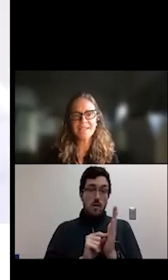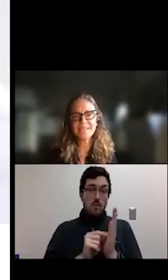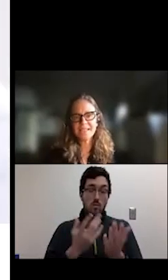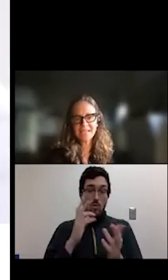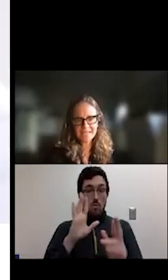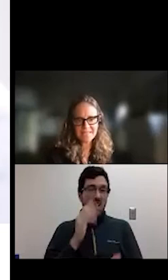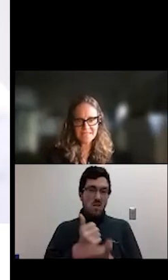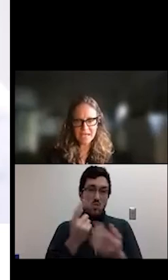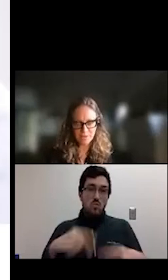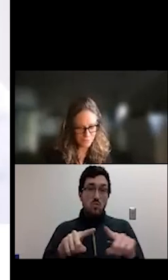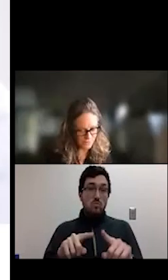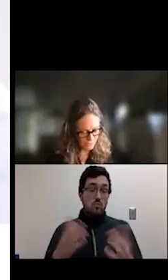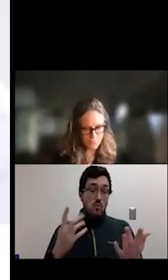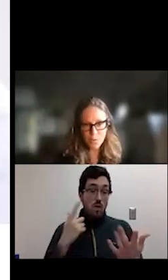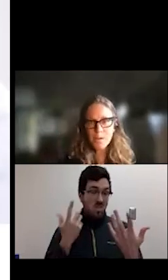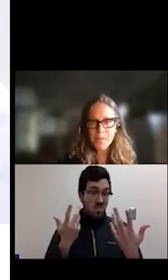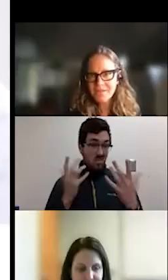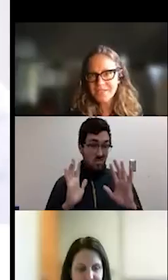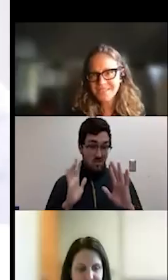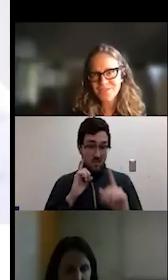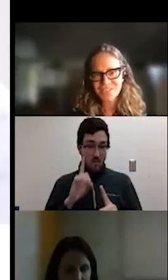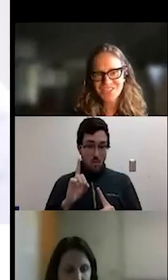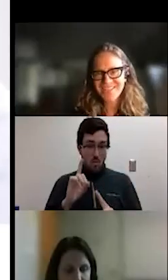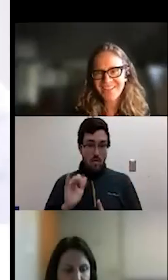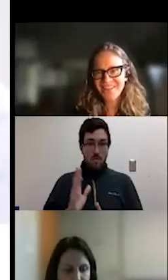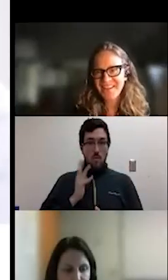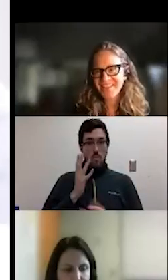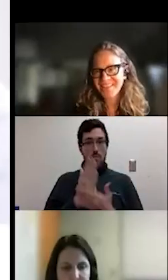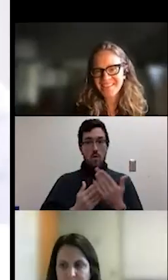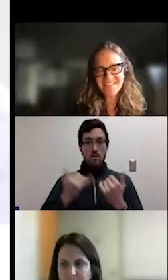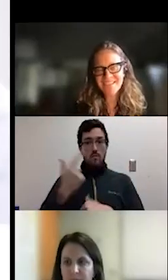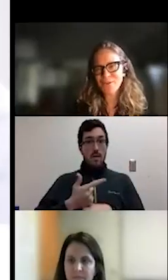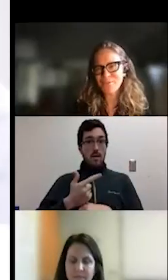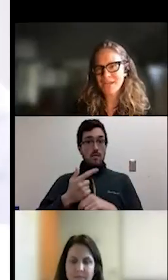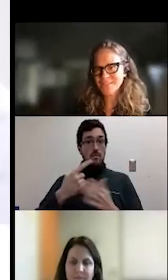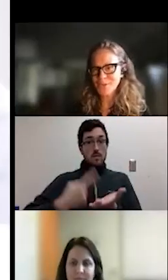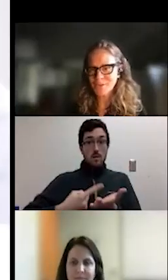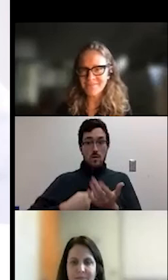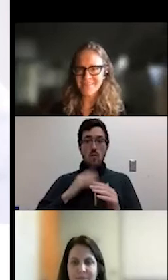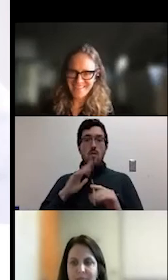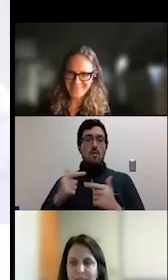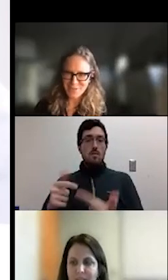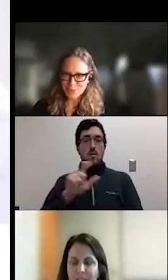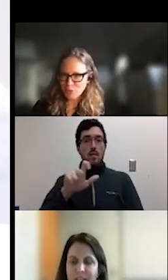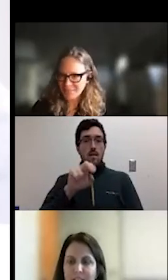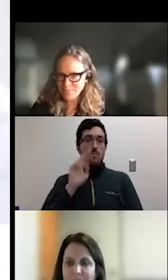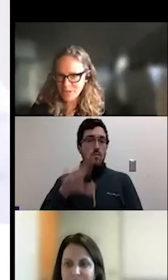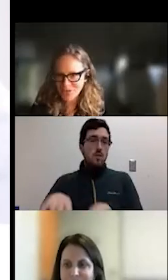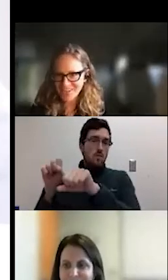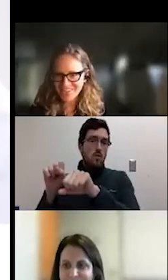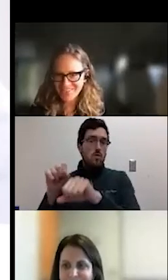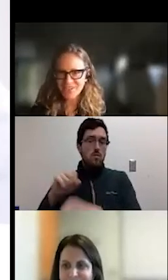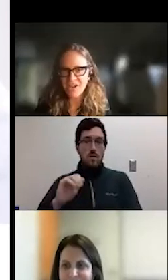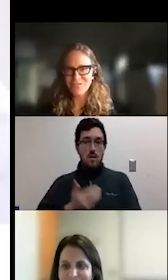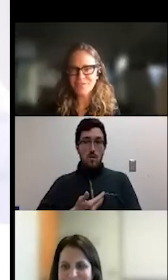So that is it for the formal part of today's conversation, and then I'll let Ellen take over as our